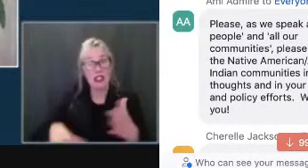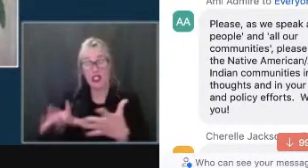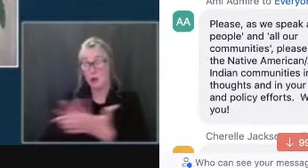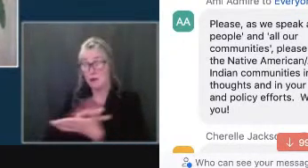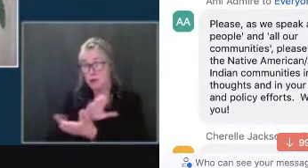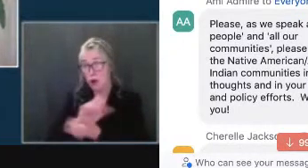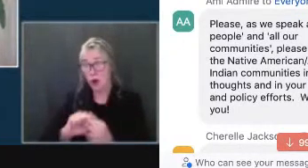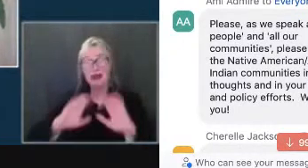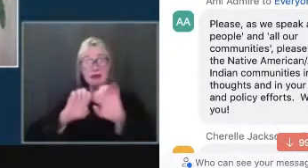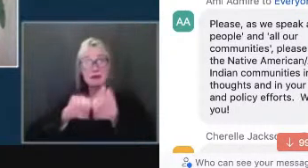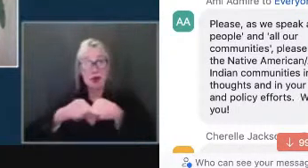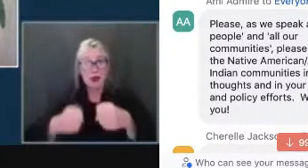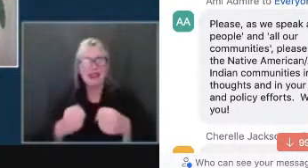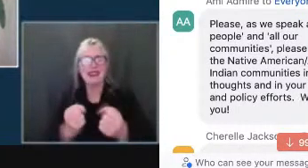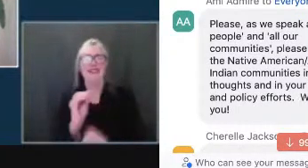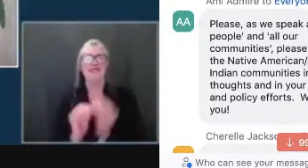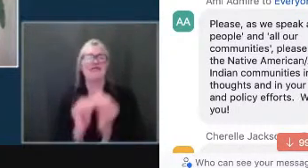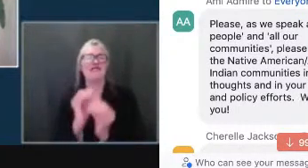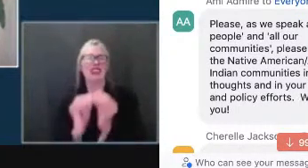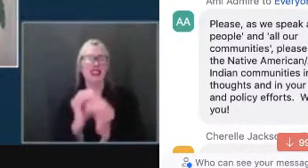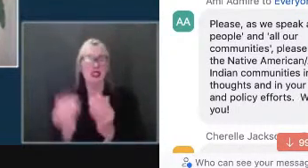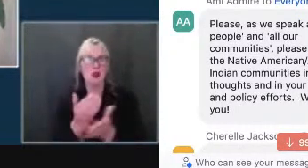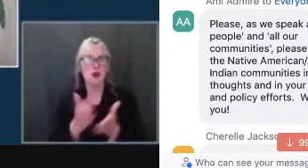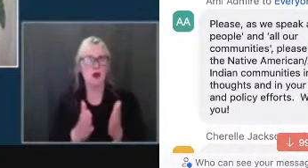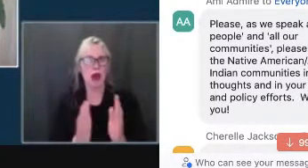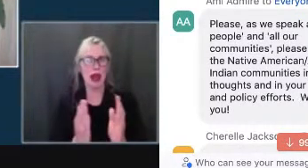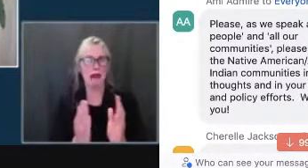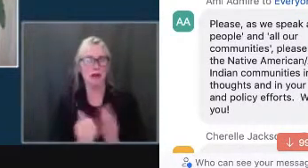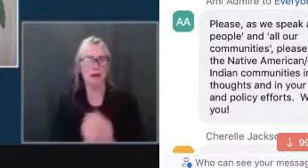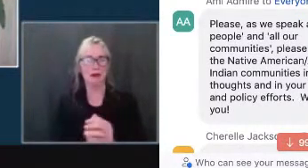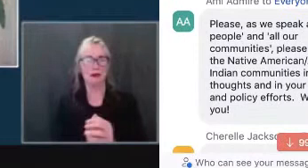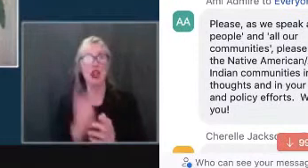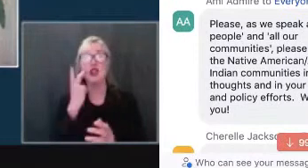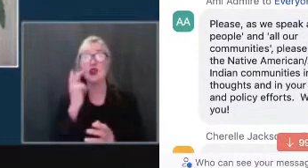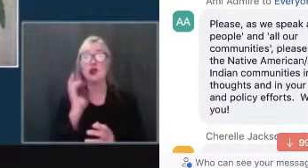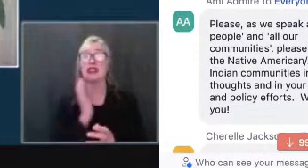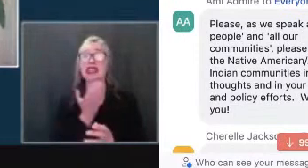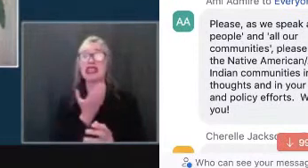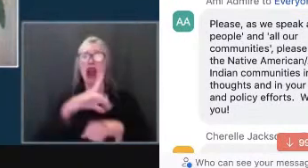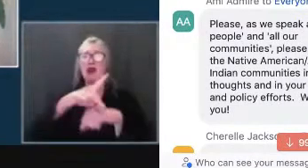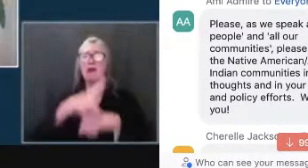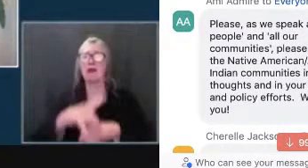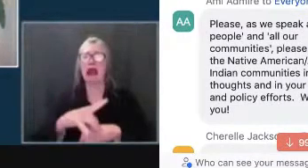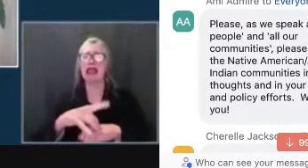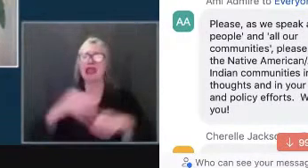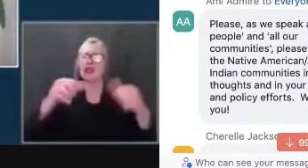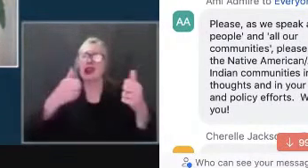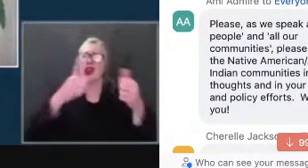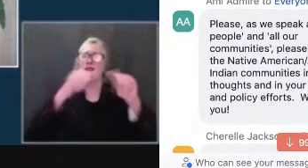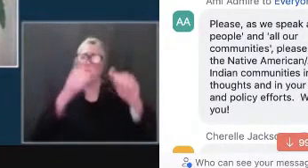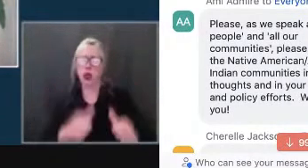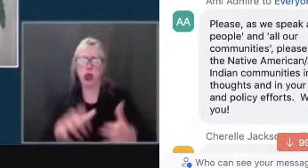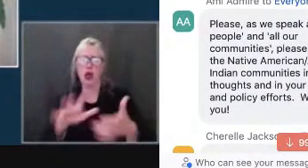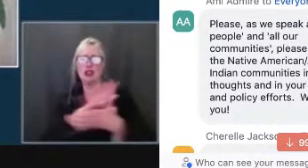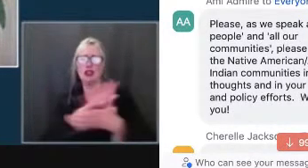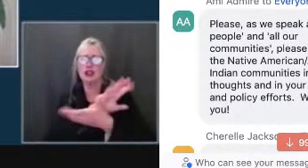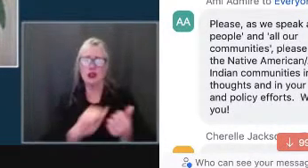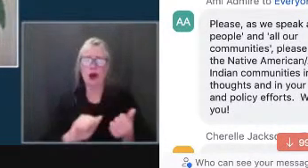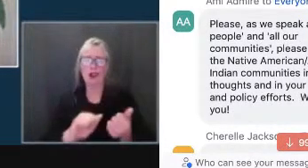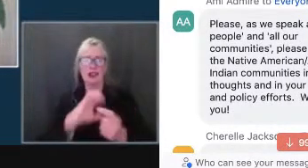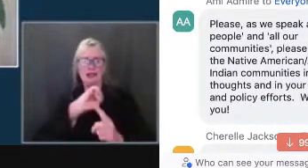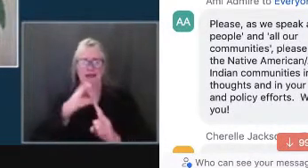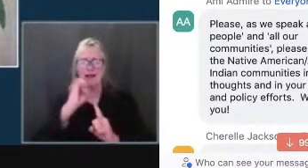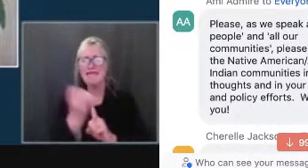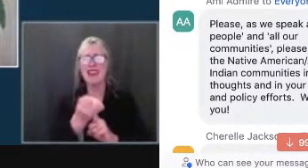long? The continued destruction of our planet and environment, an impractical and